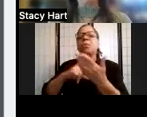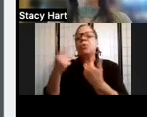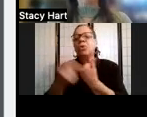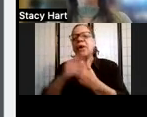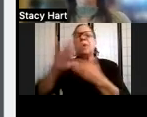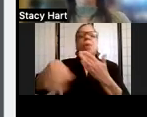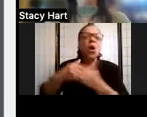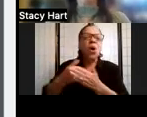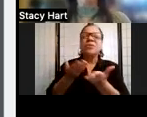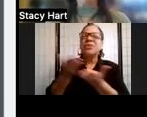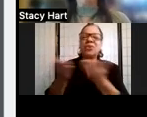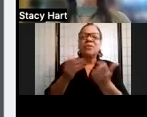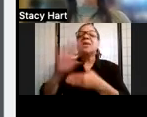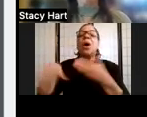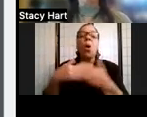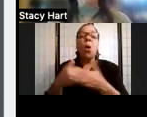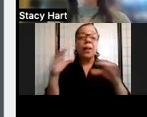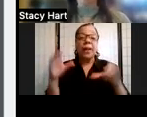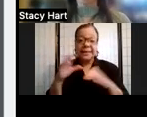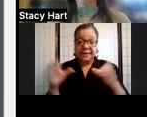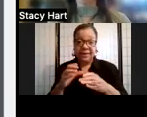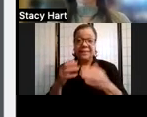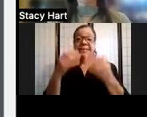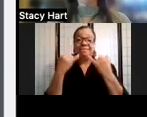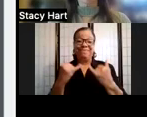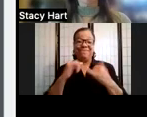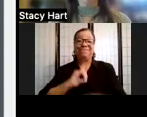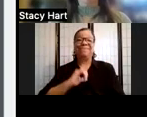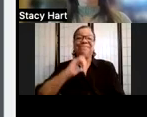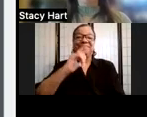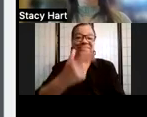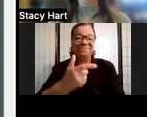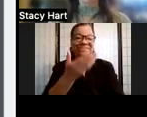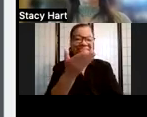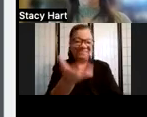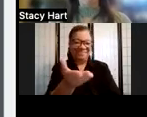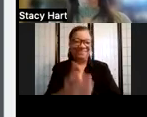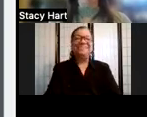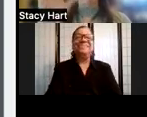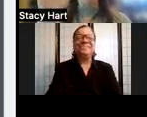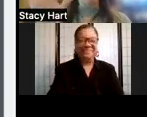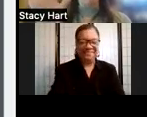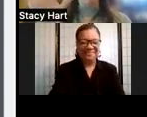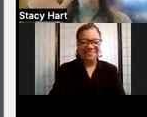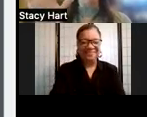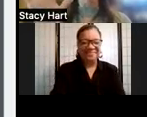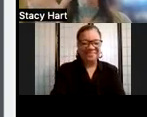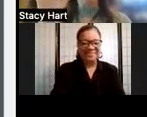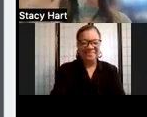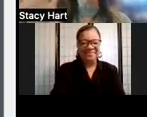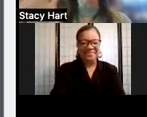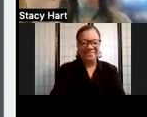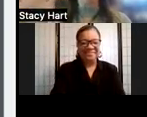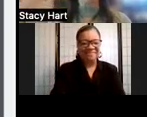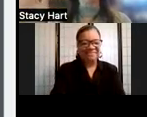activities. So, next slide. when we talk about the ADA, we talk about